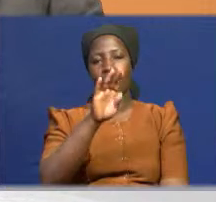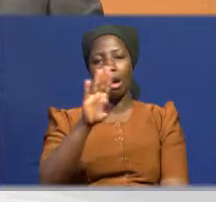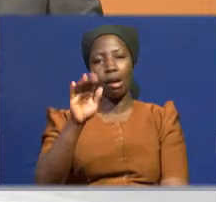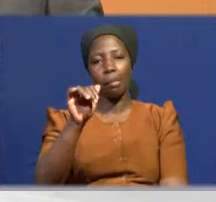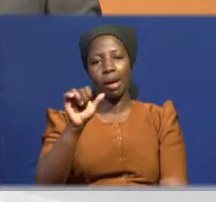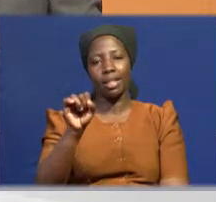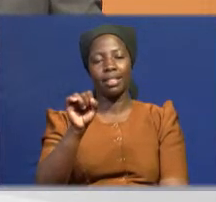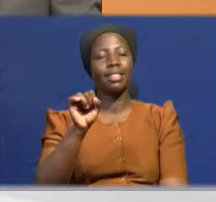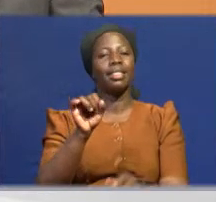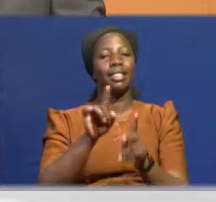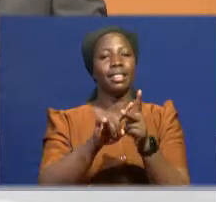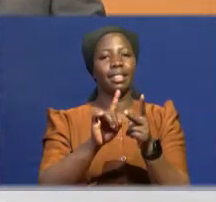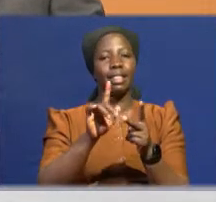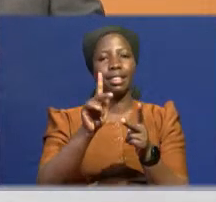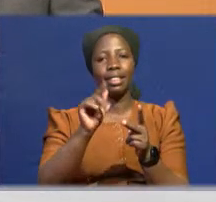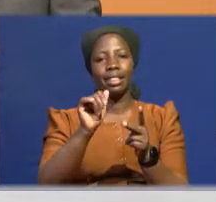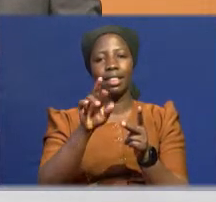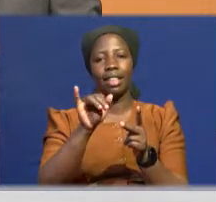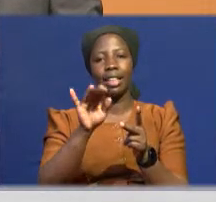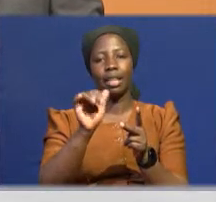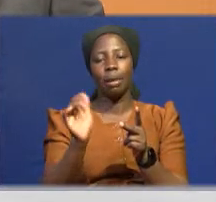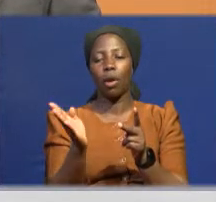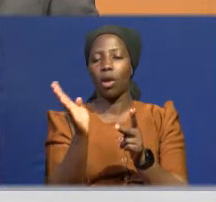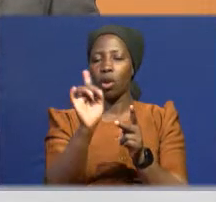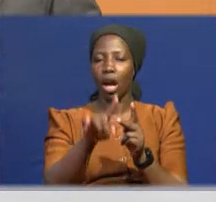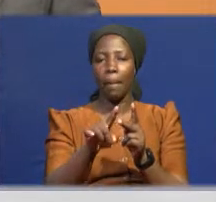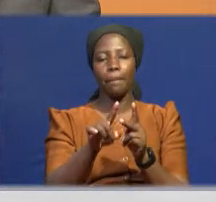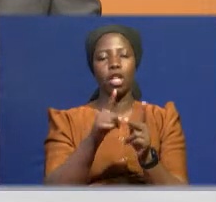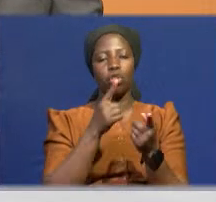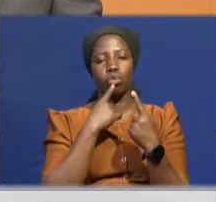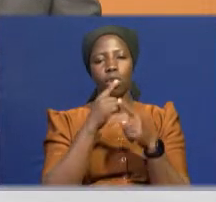here and talking about the safety part of it.